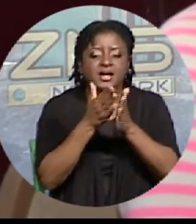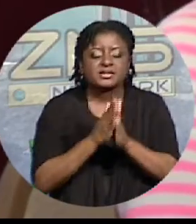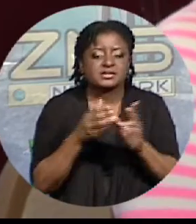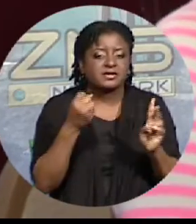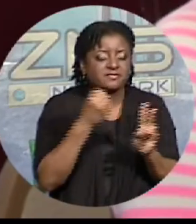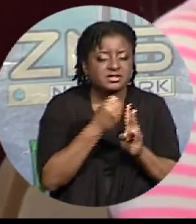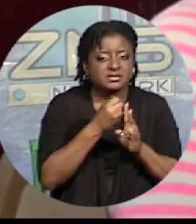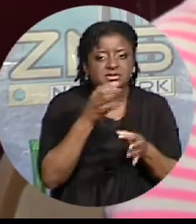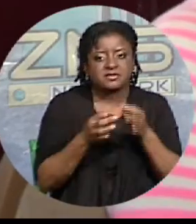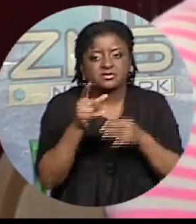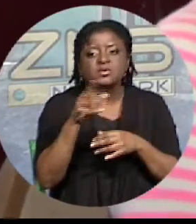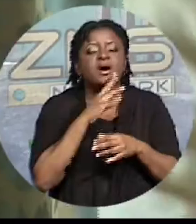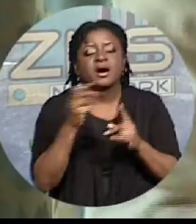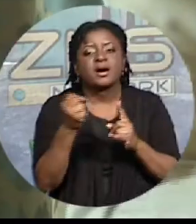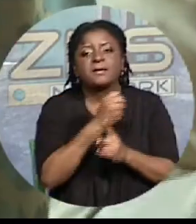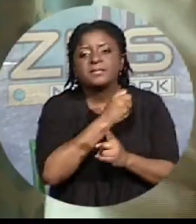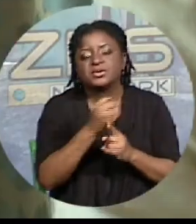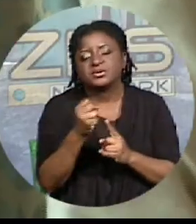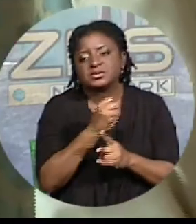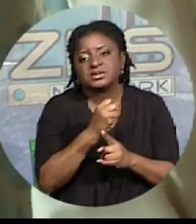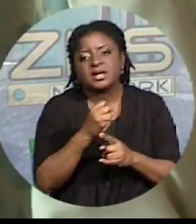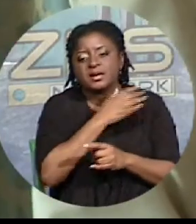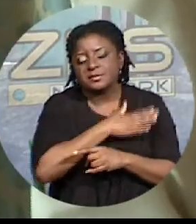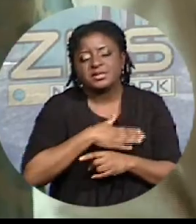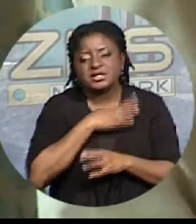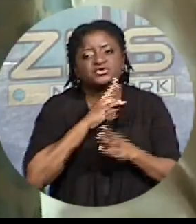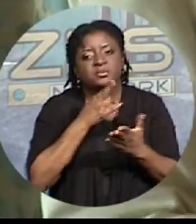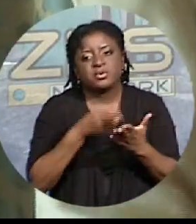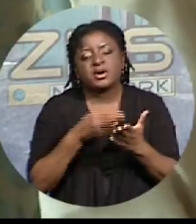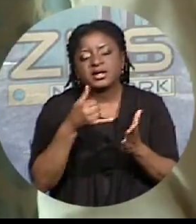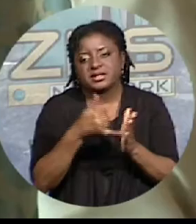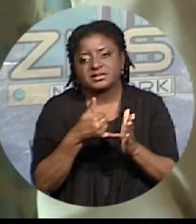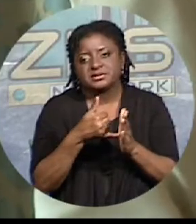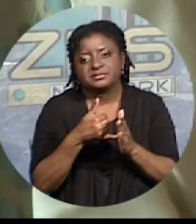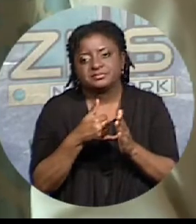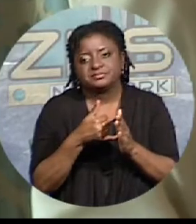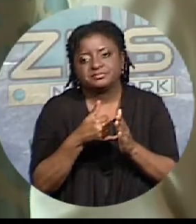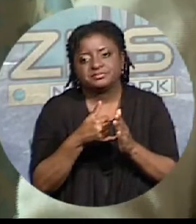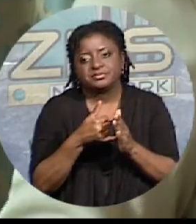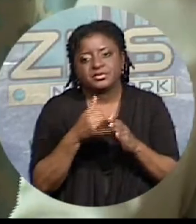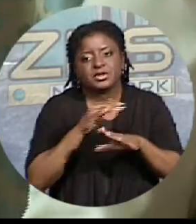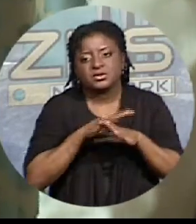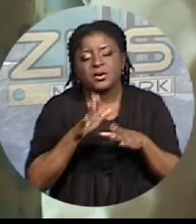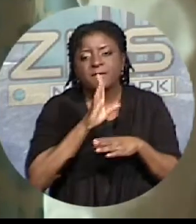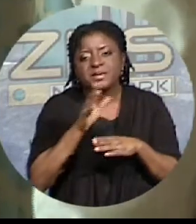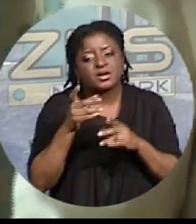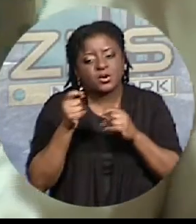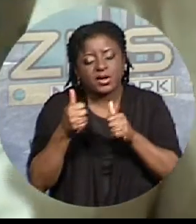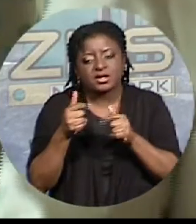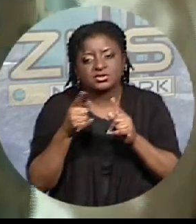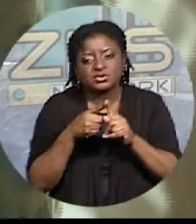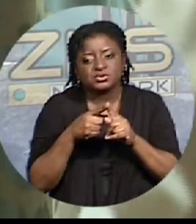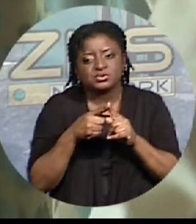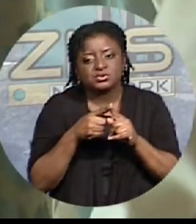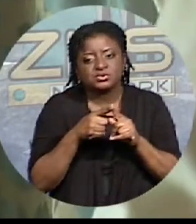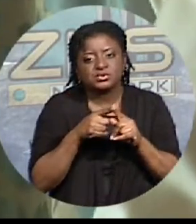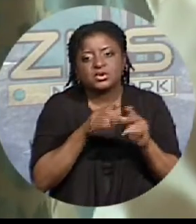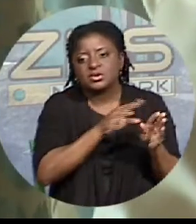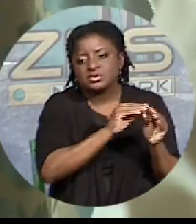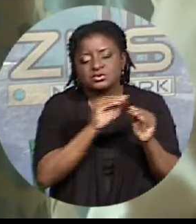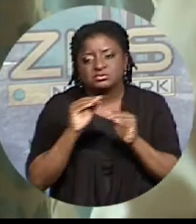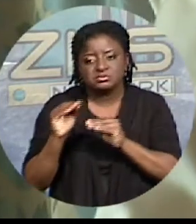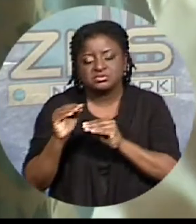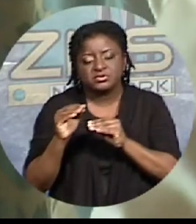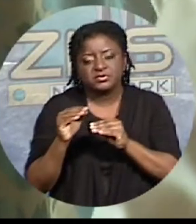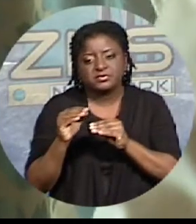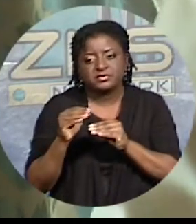you, if you are abused, please report it. Please report it. And don't be too quick to withdraw no matter. Don't be too